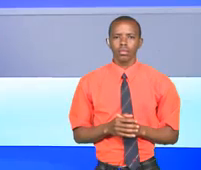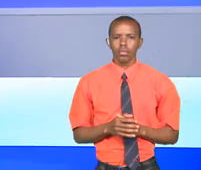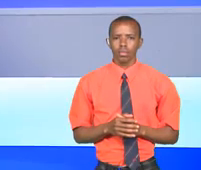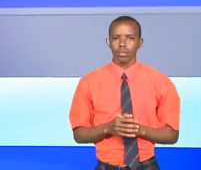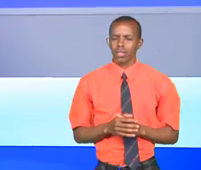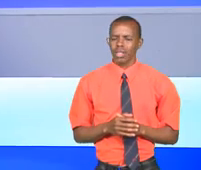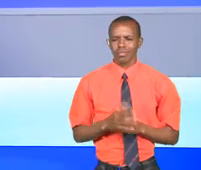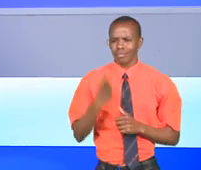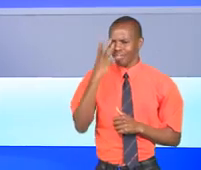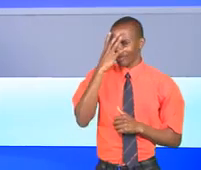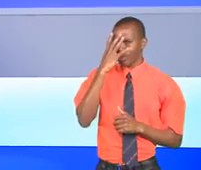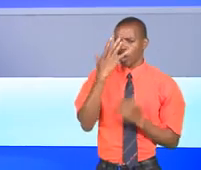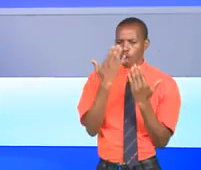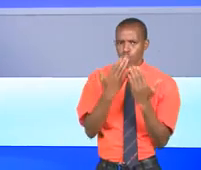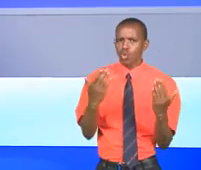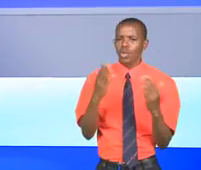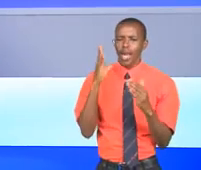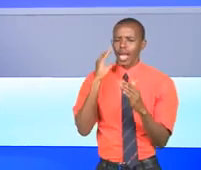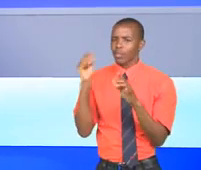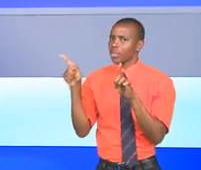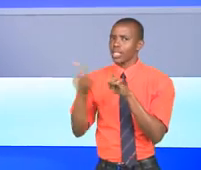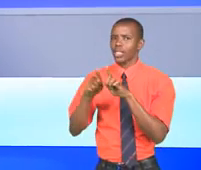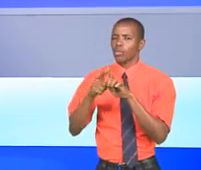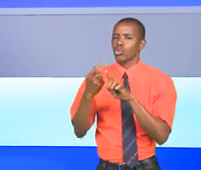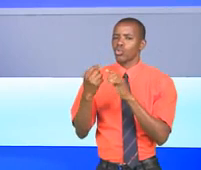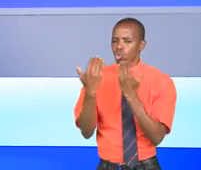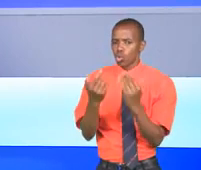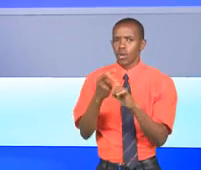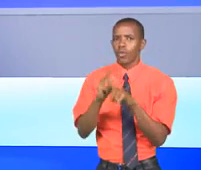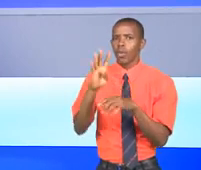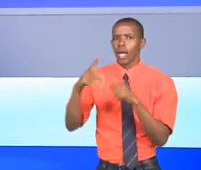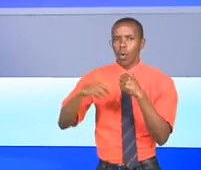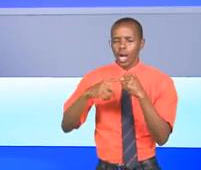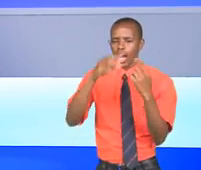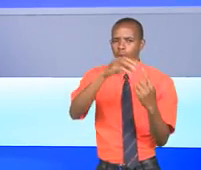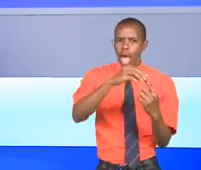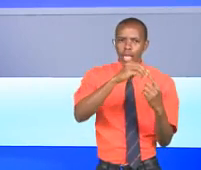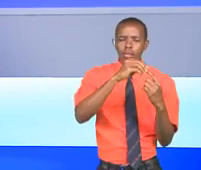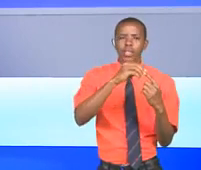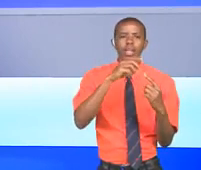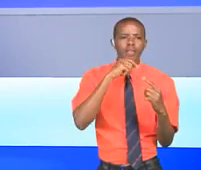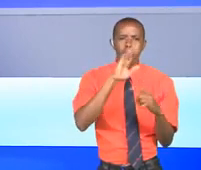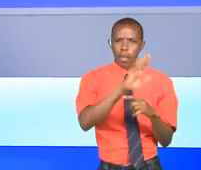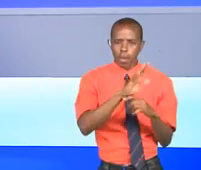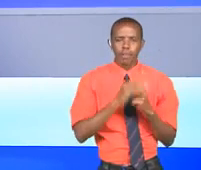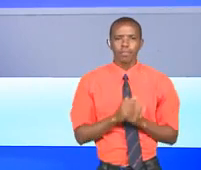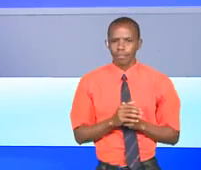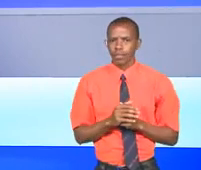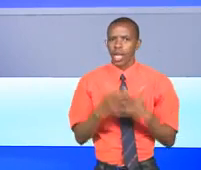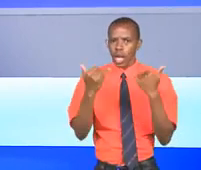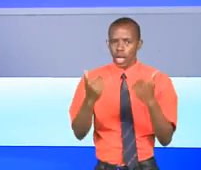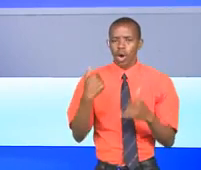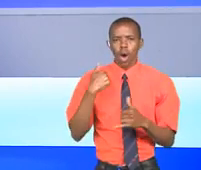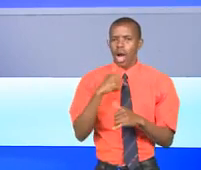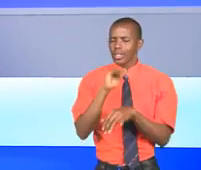What a shame. No child should go through what those kids from Kawangware have gone through, especially from their father. From Andrew Kero's story, we derive